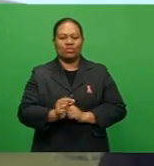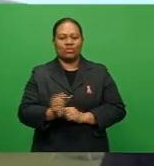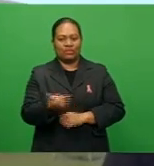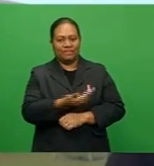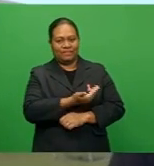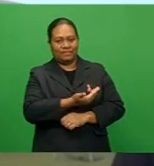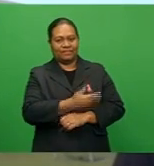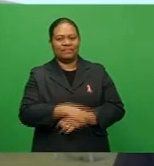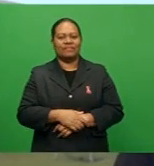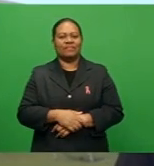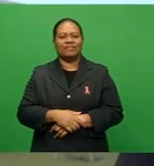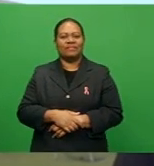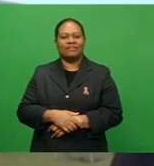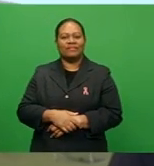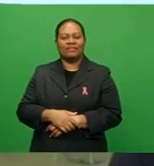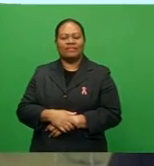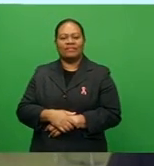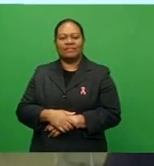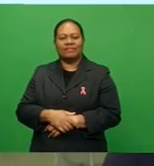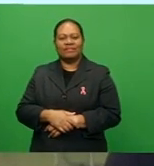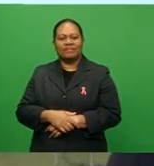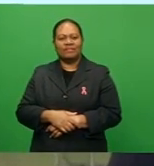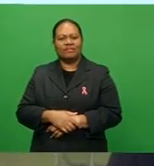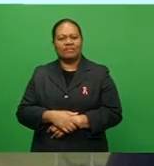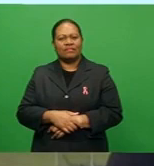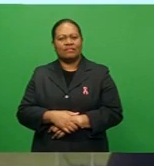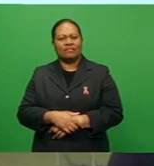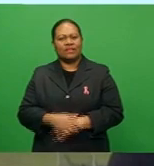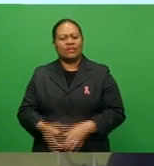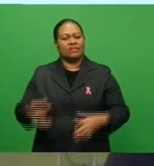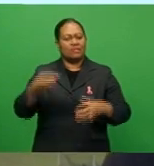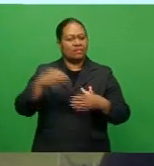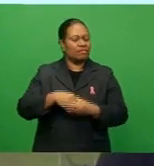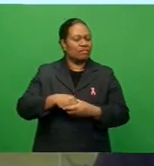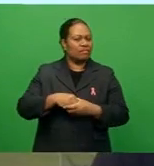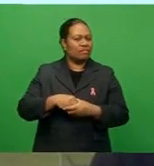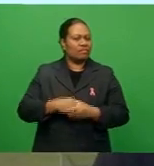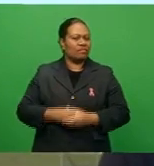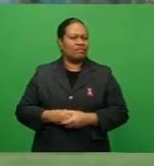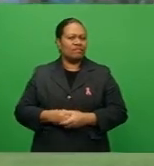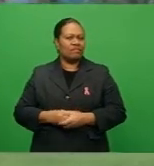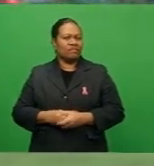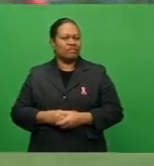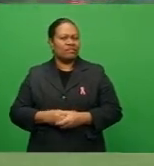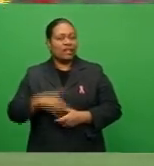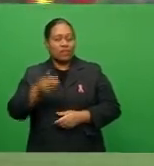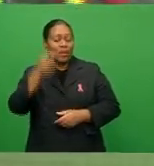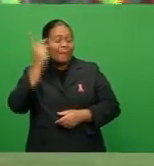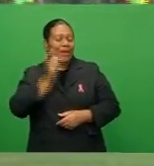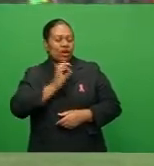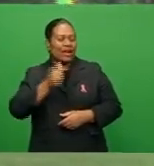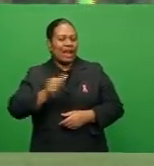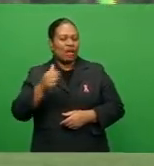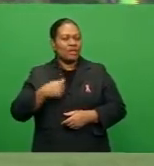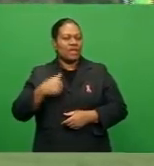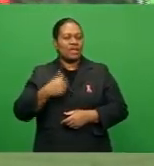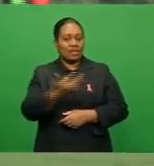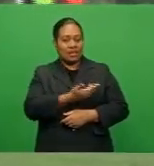Actually, I was also part of that. My parents were stopping me from want to play soccer, and I